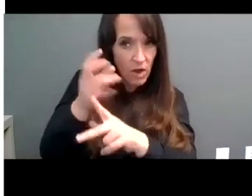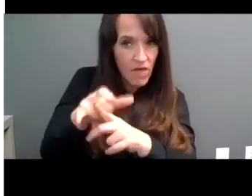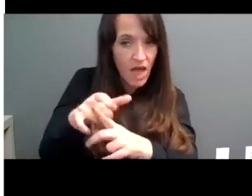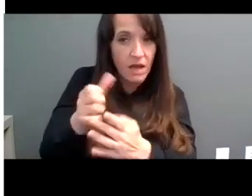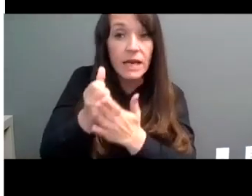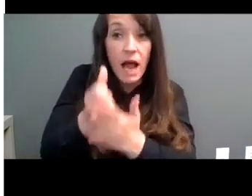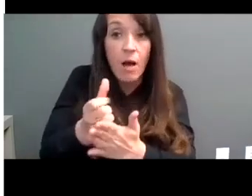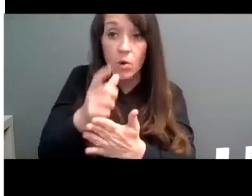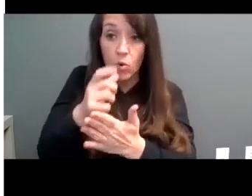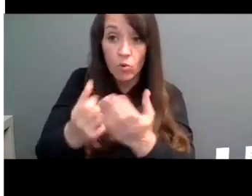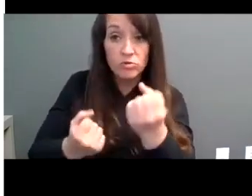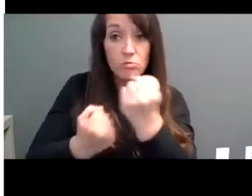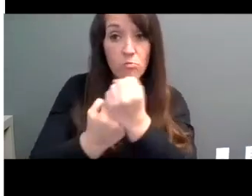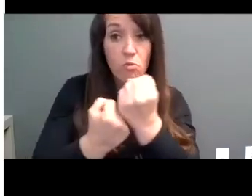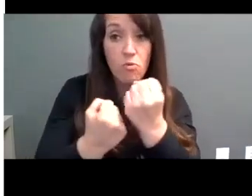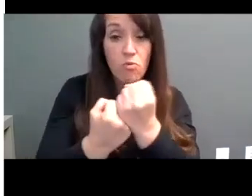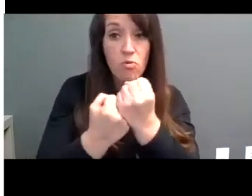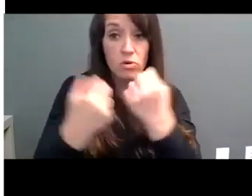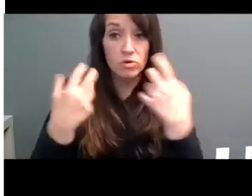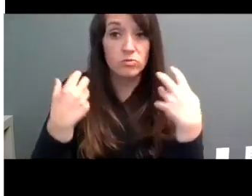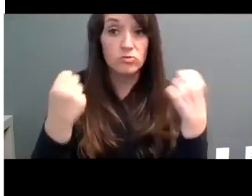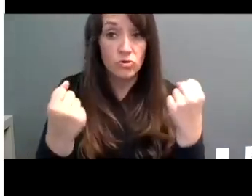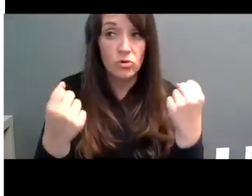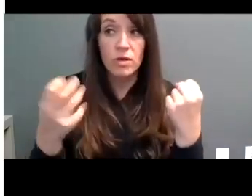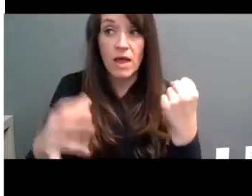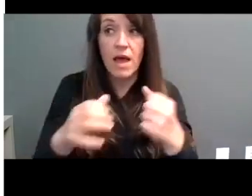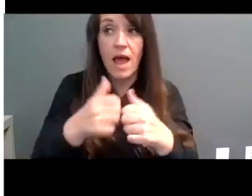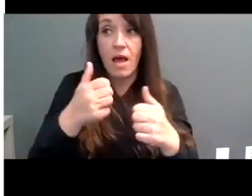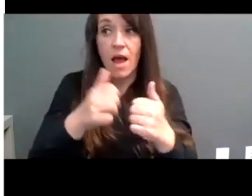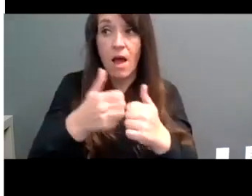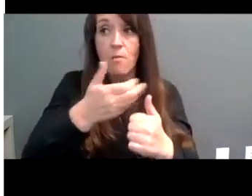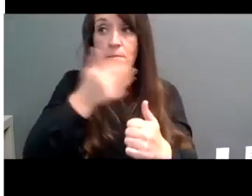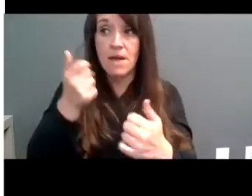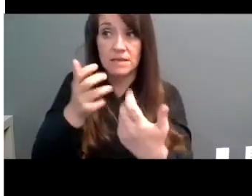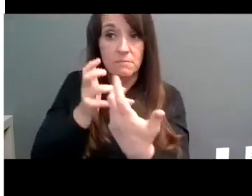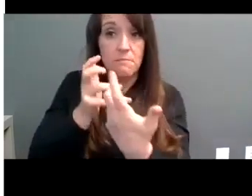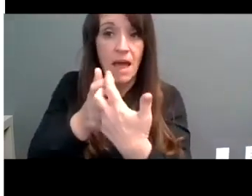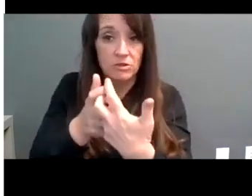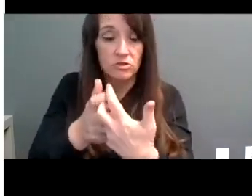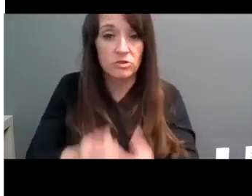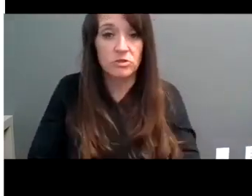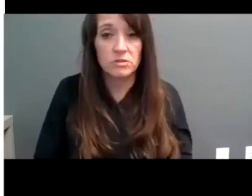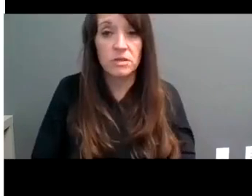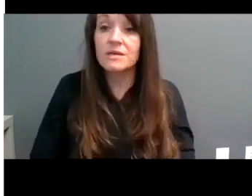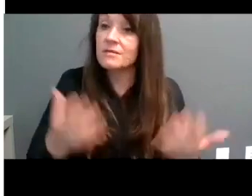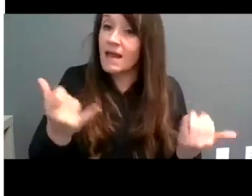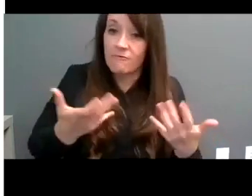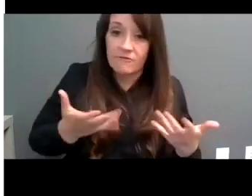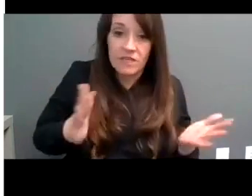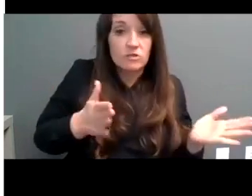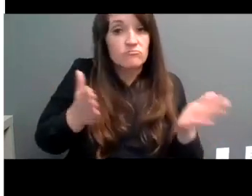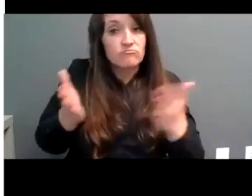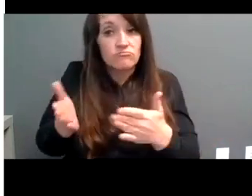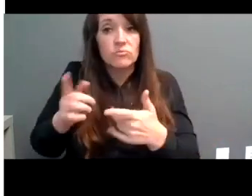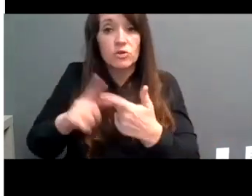journey. So without further ado, I'll turn it back over to Michael, who can get us started.